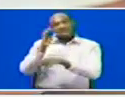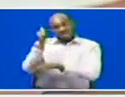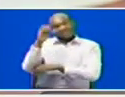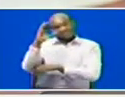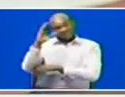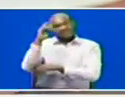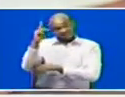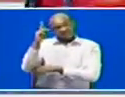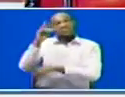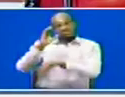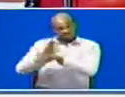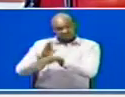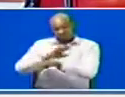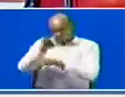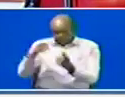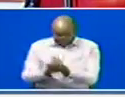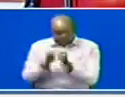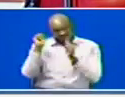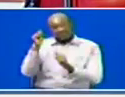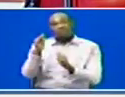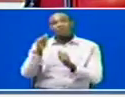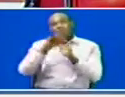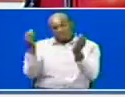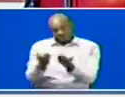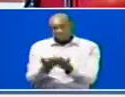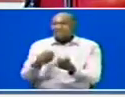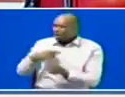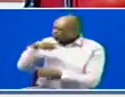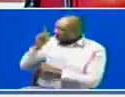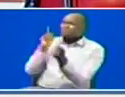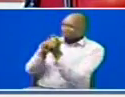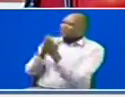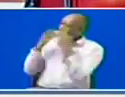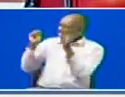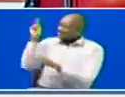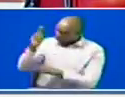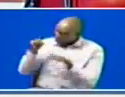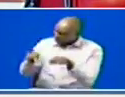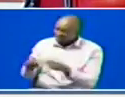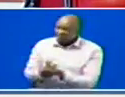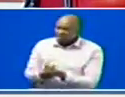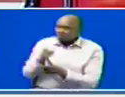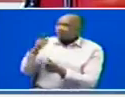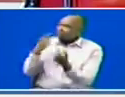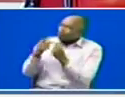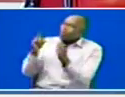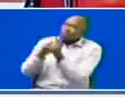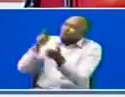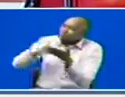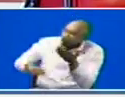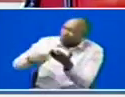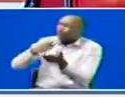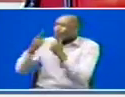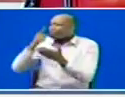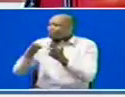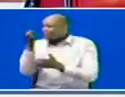Anglican Communion. So many thanks for being with us again. So you met with the President Uhuru Kenyatta today. Could you talk to us about the nature of the talks